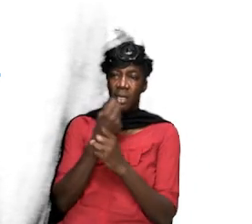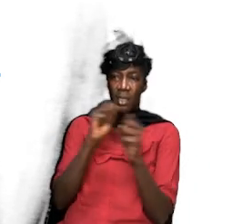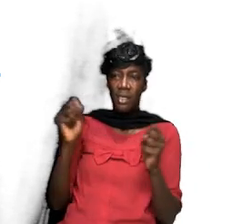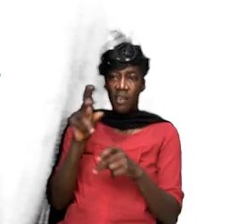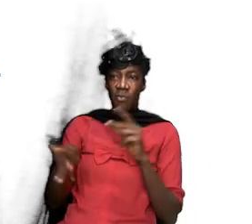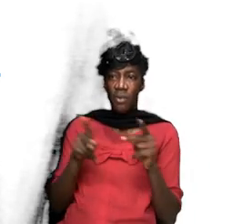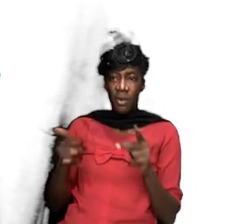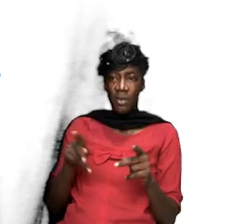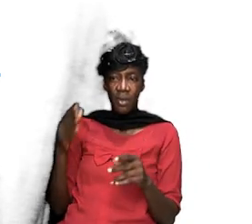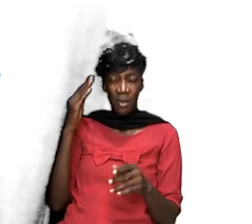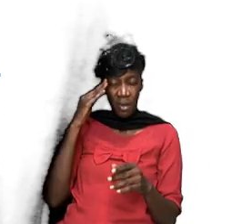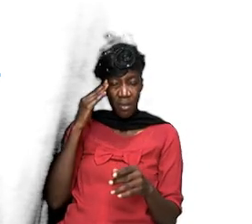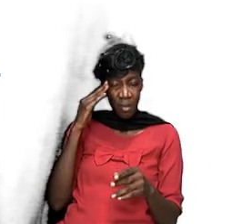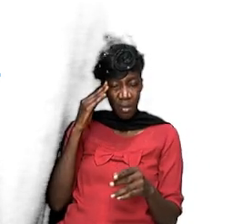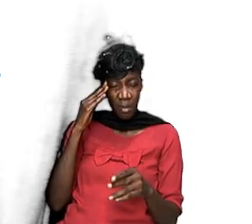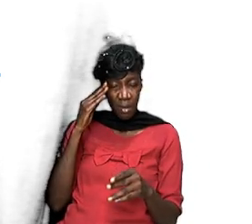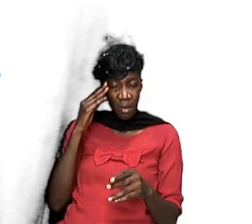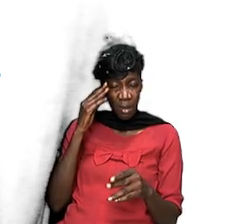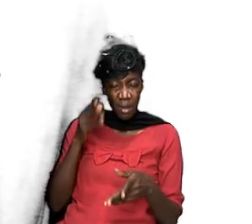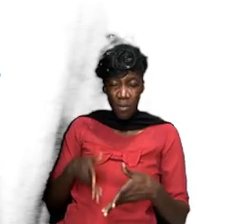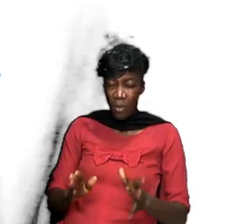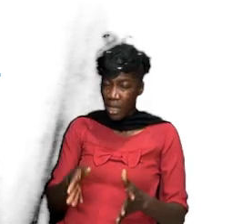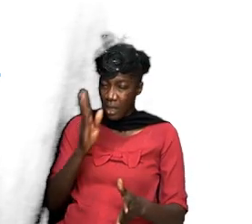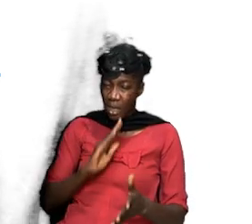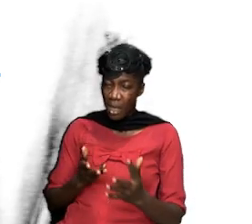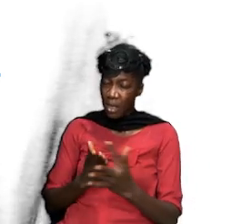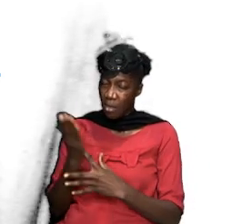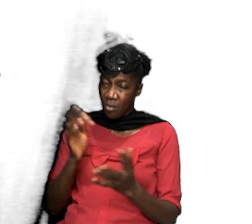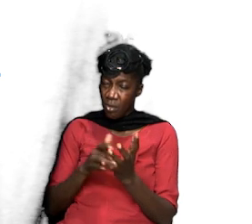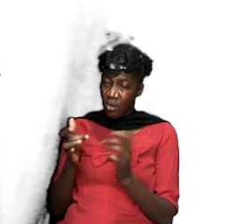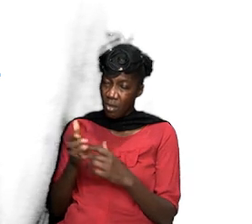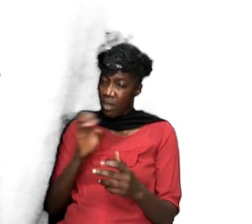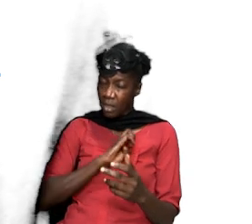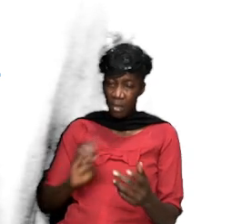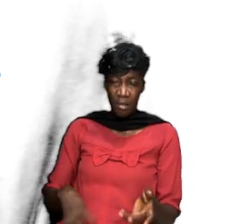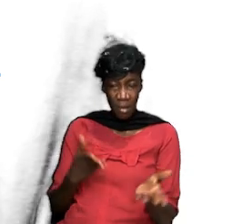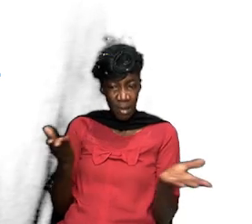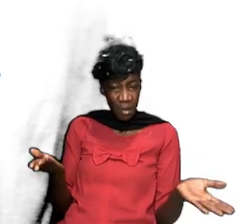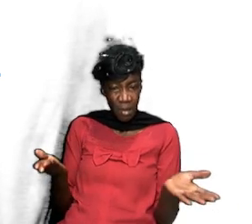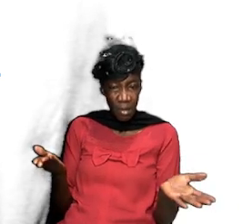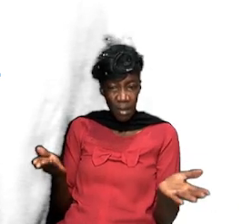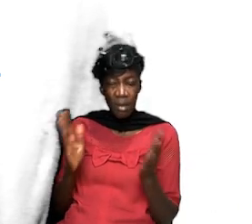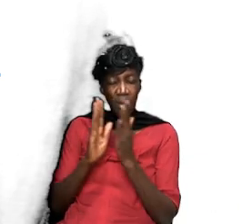We have to pray that God will open the door and save souls.